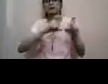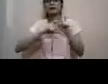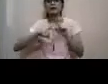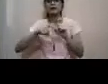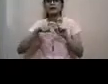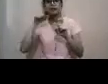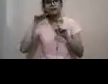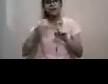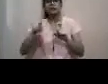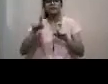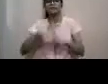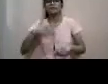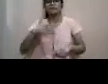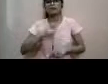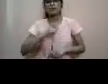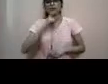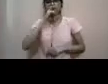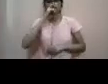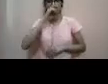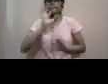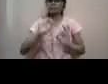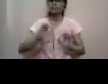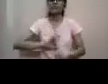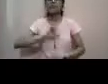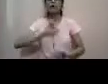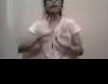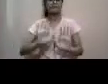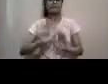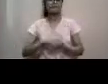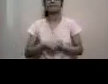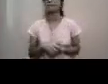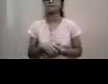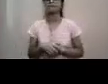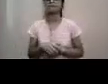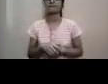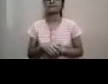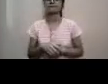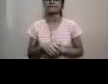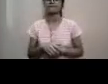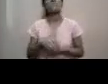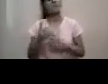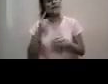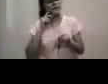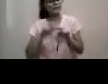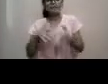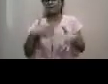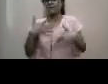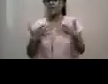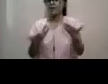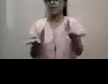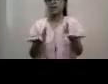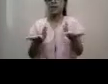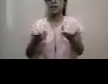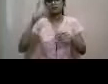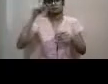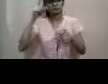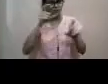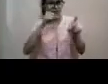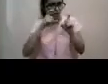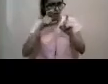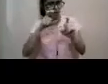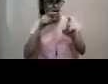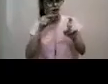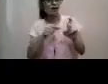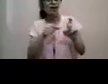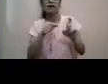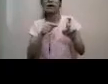source of dignity, not something that diminishes us. If we think of care in this manner, then